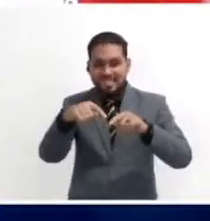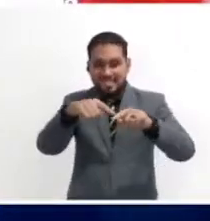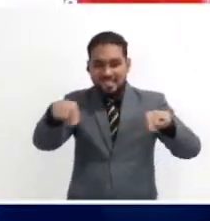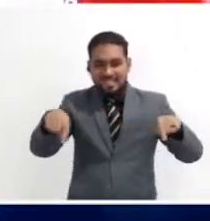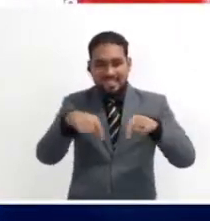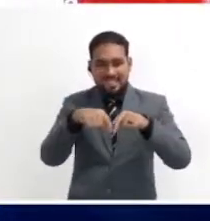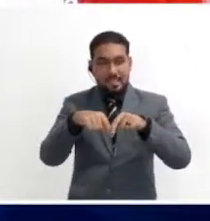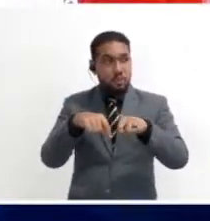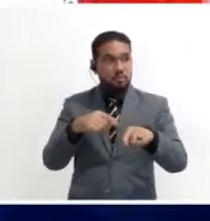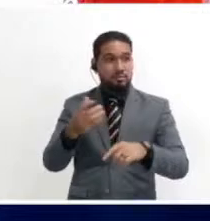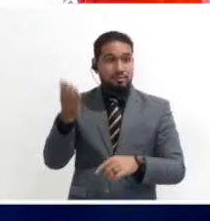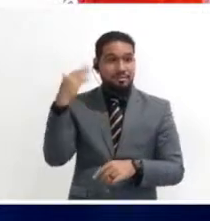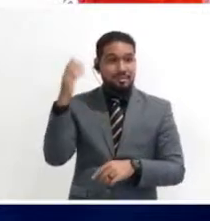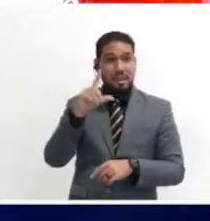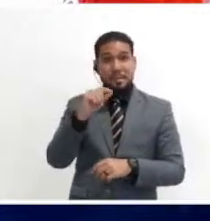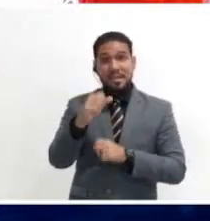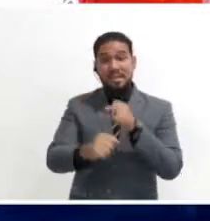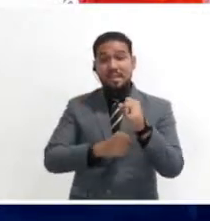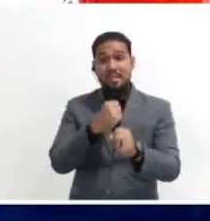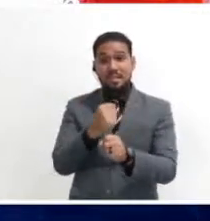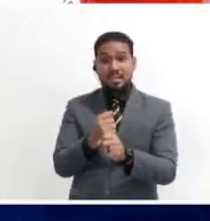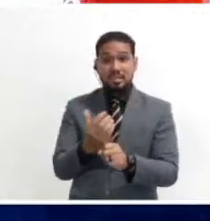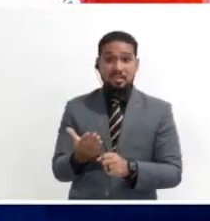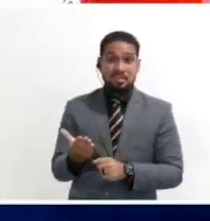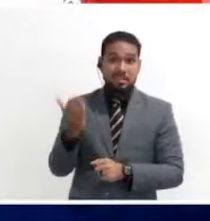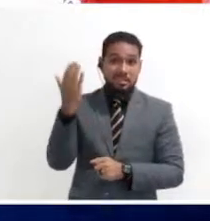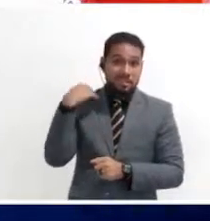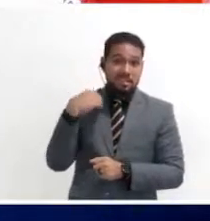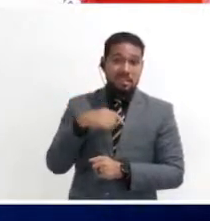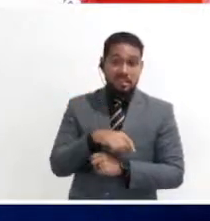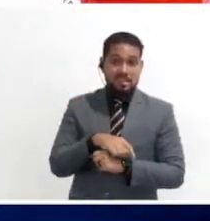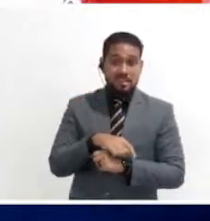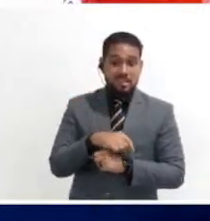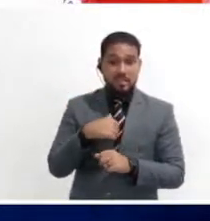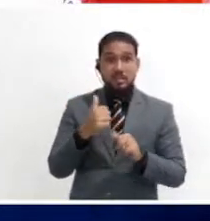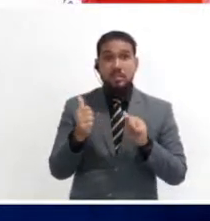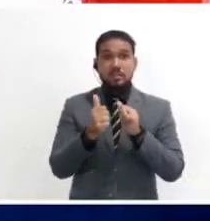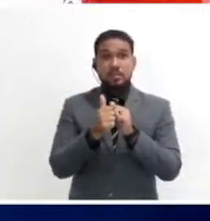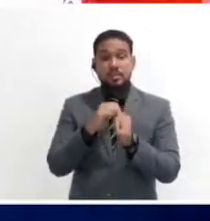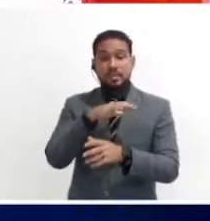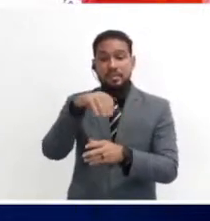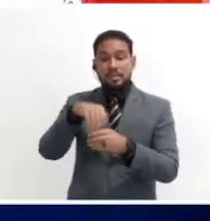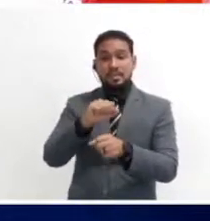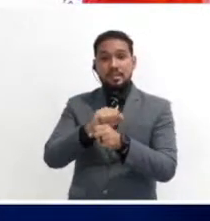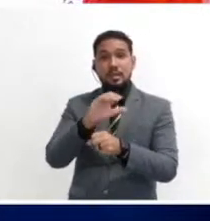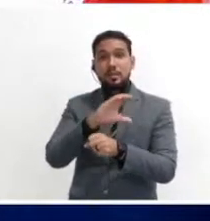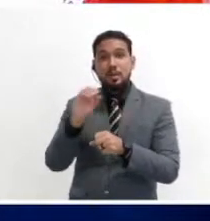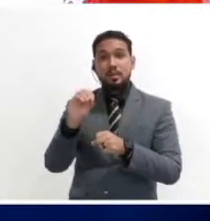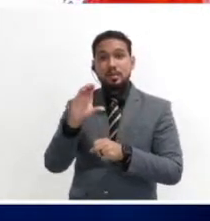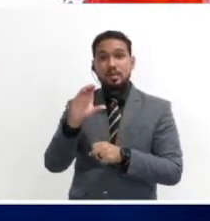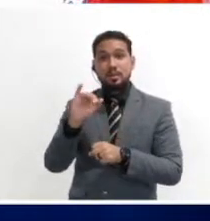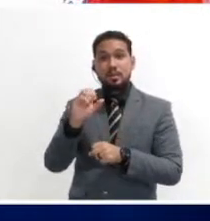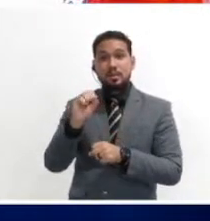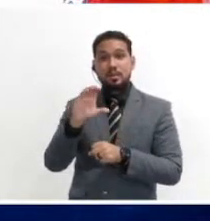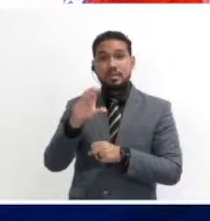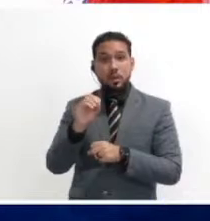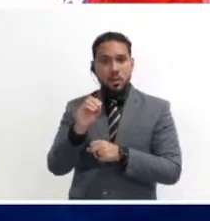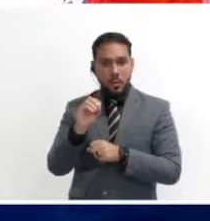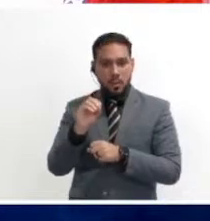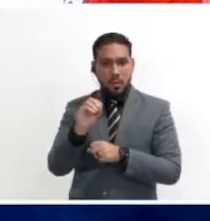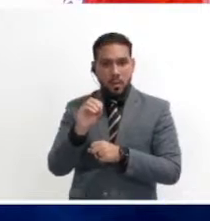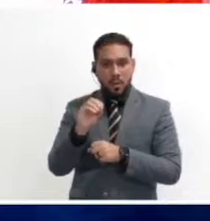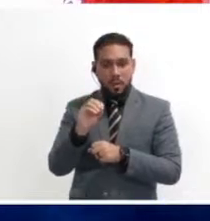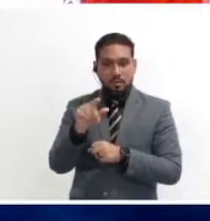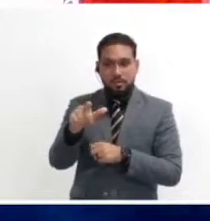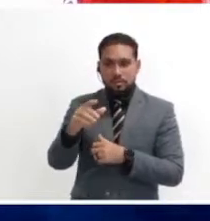years when I was at Amcor and we were working with Cisco, and they were trying to address this problem. And so what we did